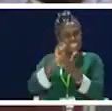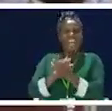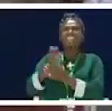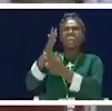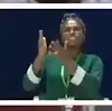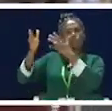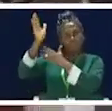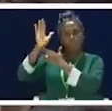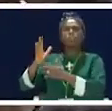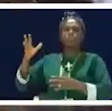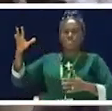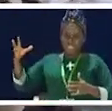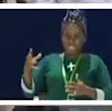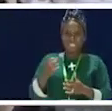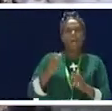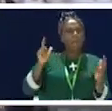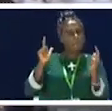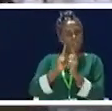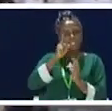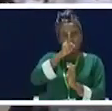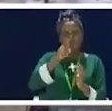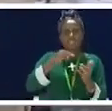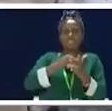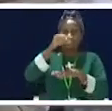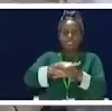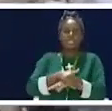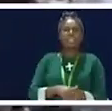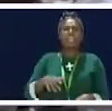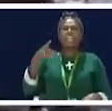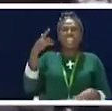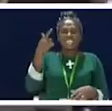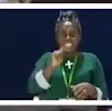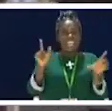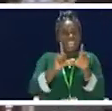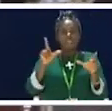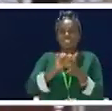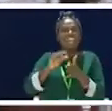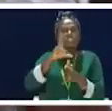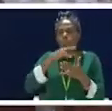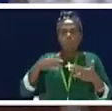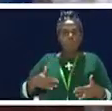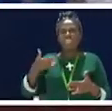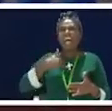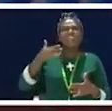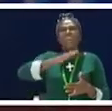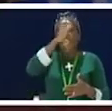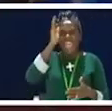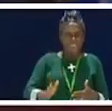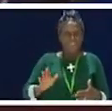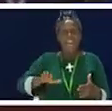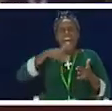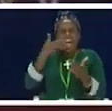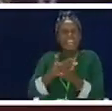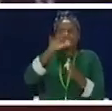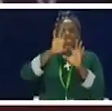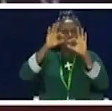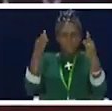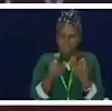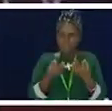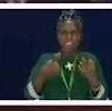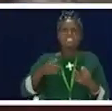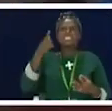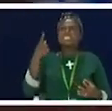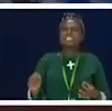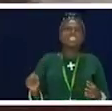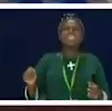prophesy to you, a level nobody has ever attained in your lineage, a level of glory nobody has ever carried, a